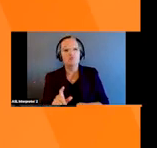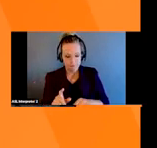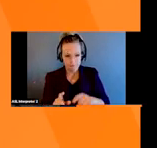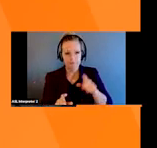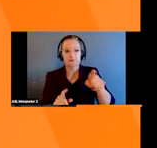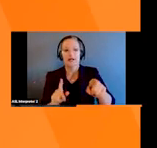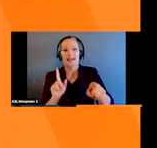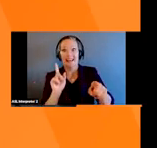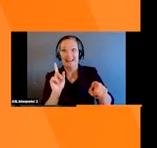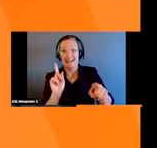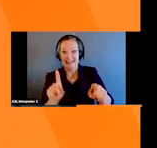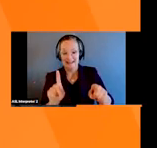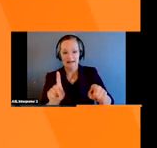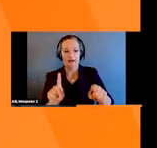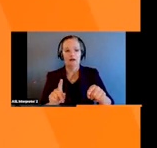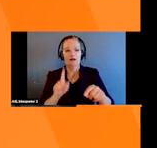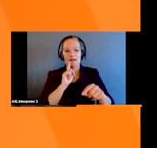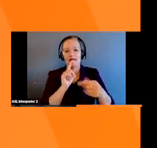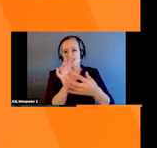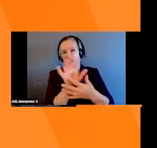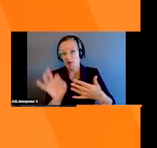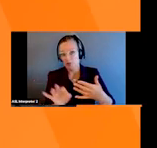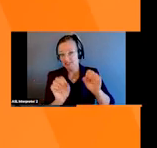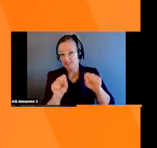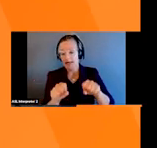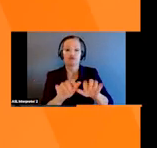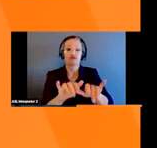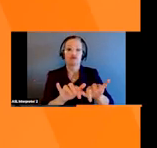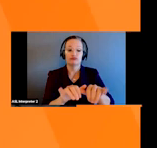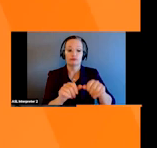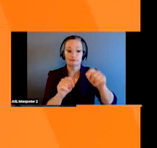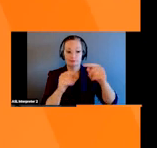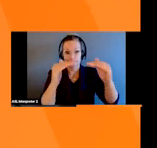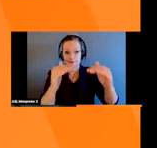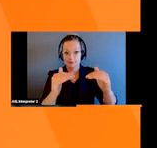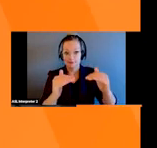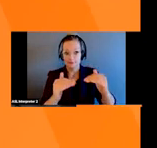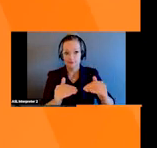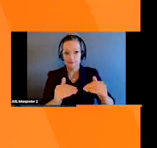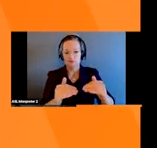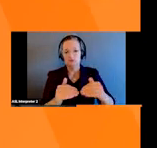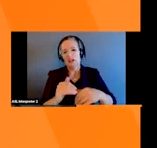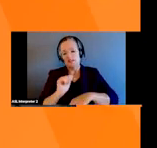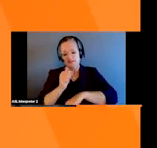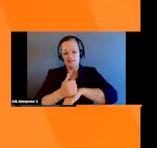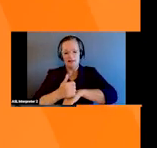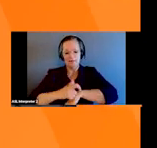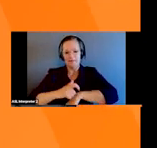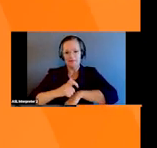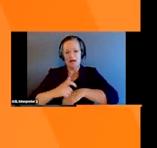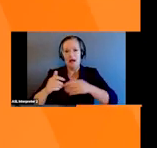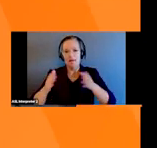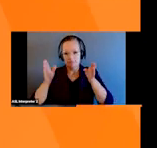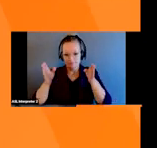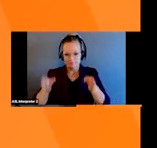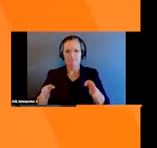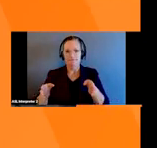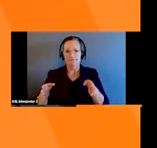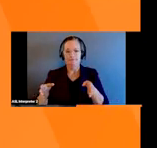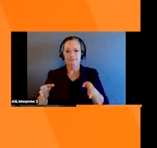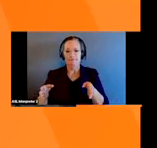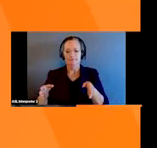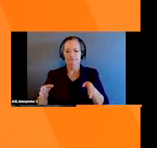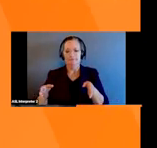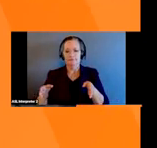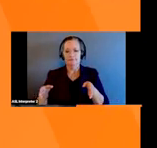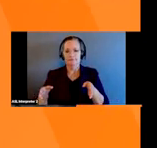option 1, my option 2. I can add some options, and I will give it a duration. Great. And people will naturally, this will